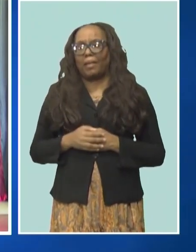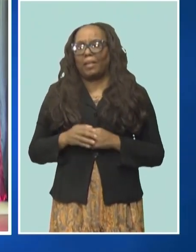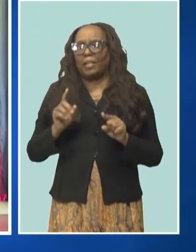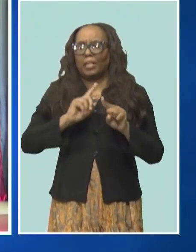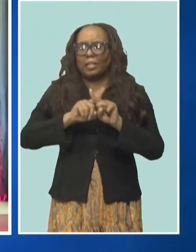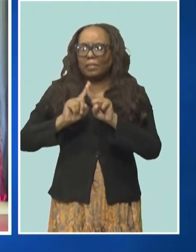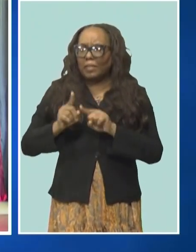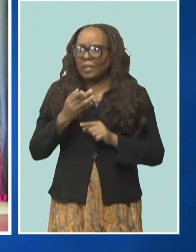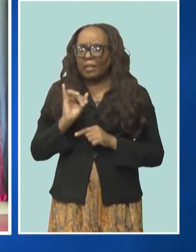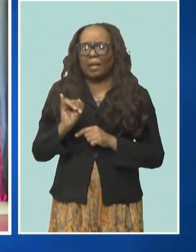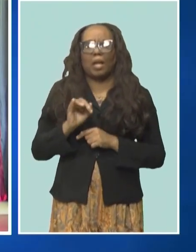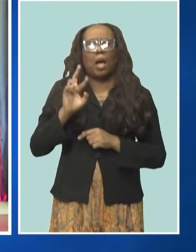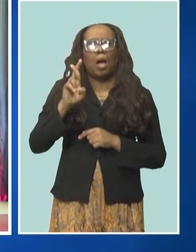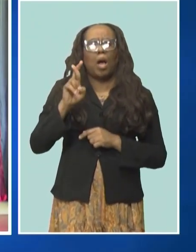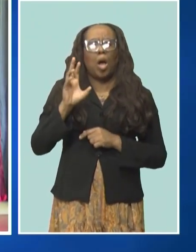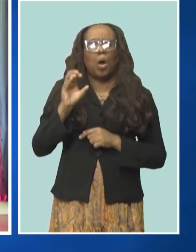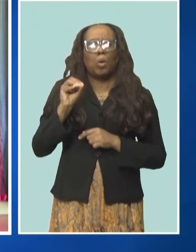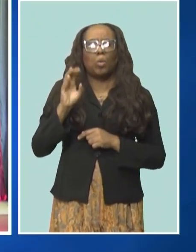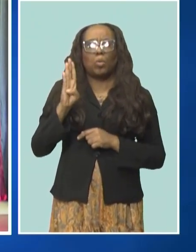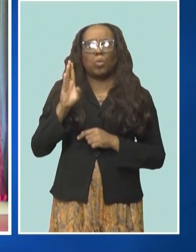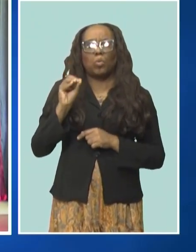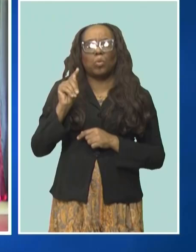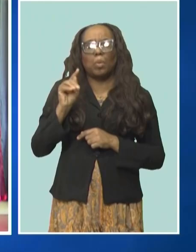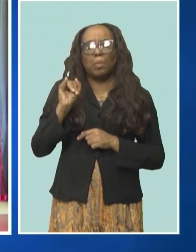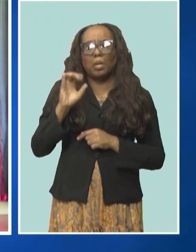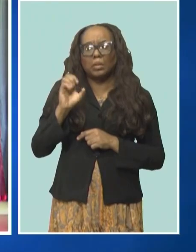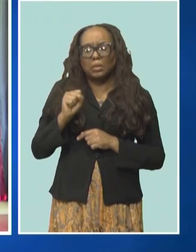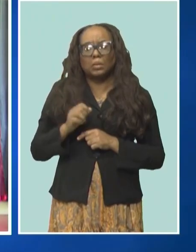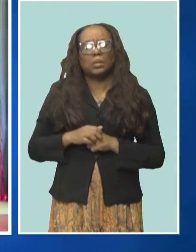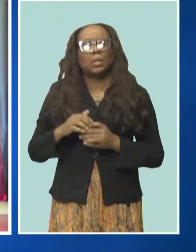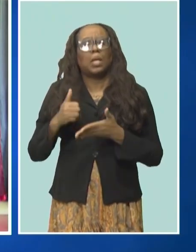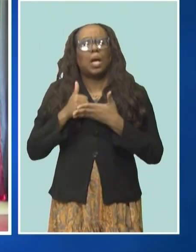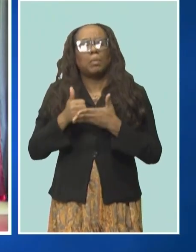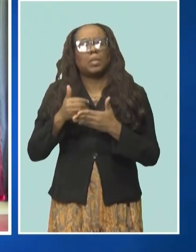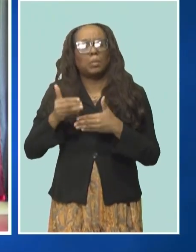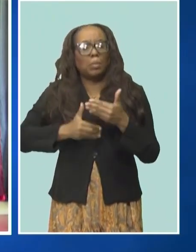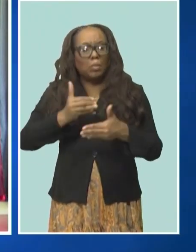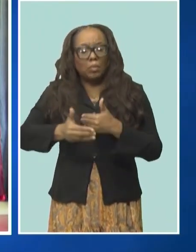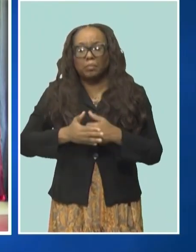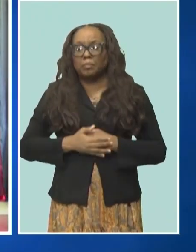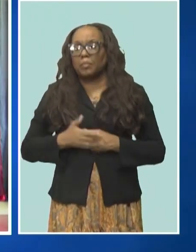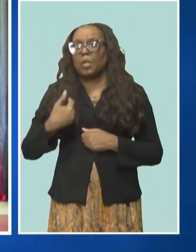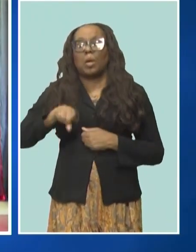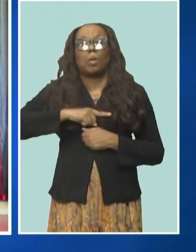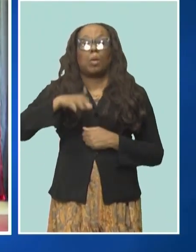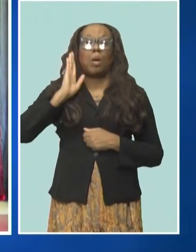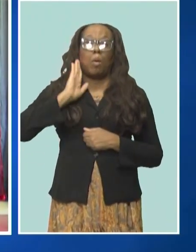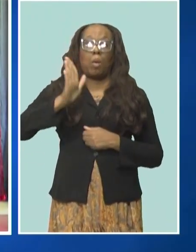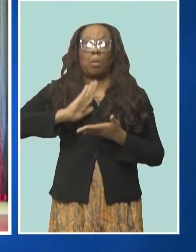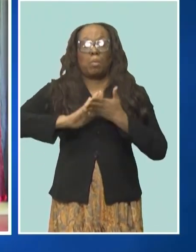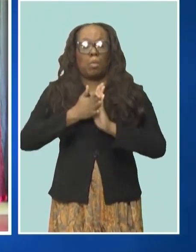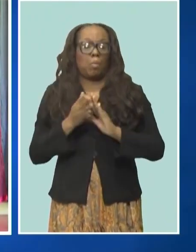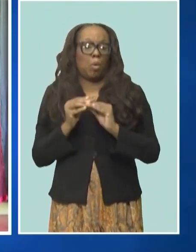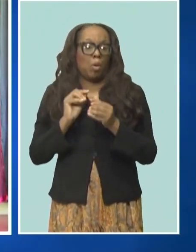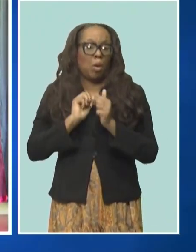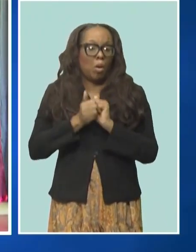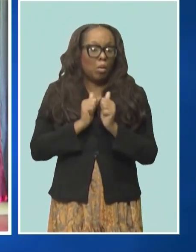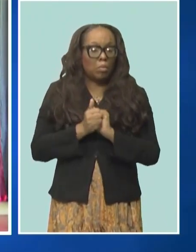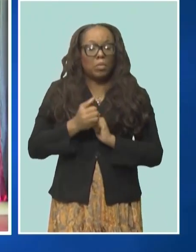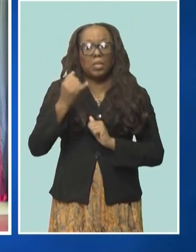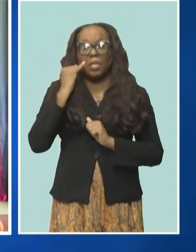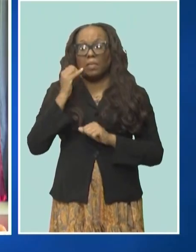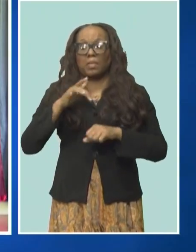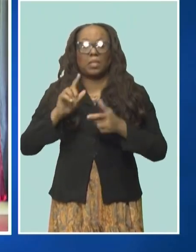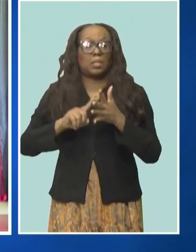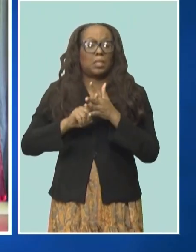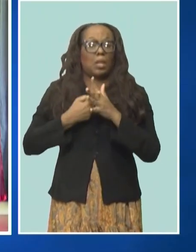day-to-day lives and helping them to understand how do we move forward. Barbados will be competitive if we can start our kids at an early age, but